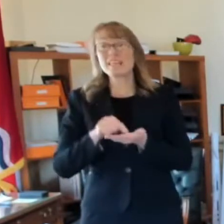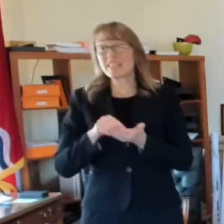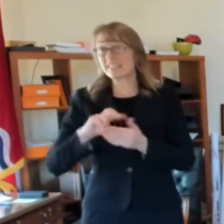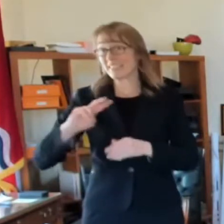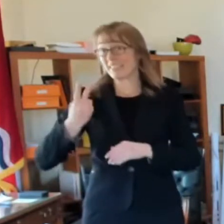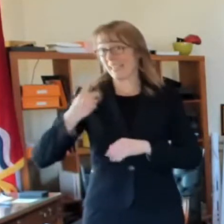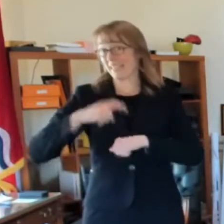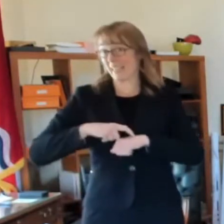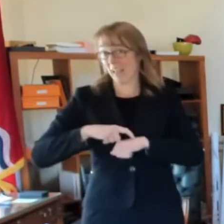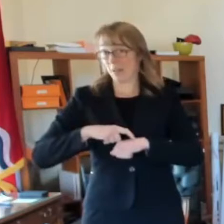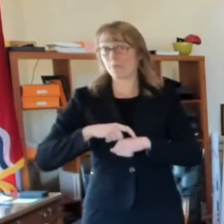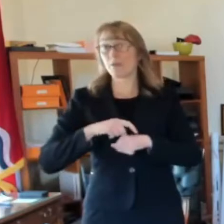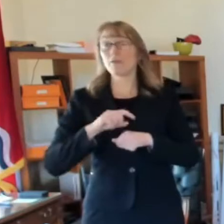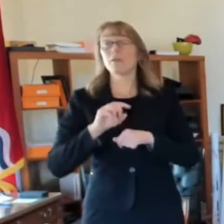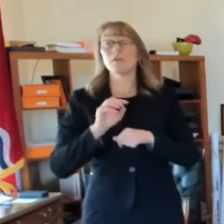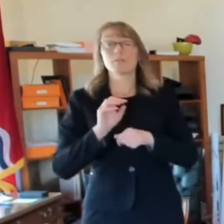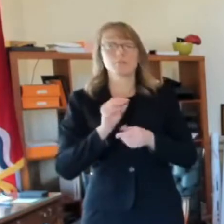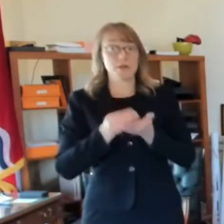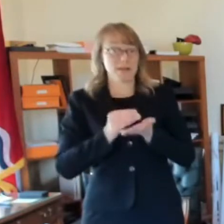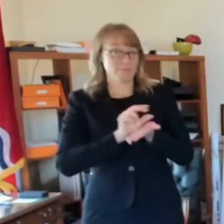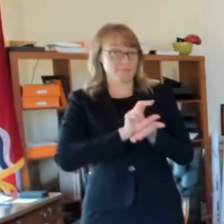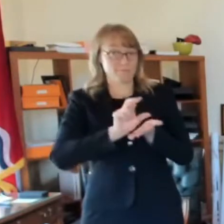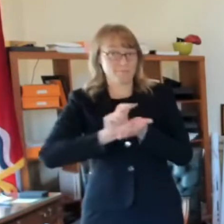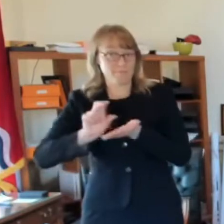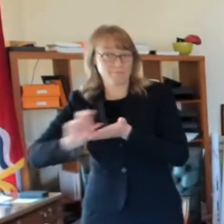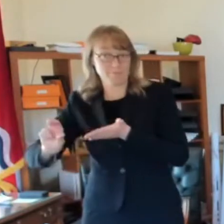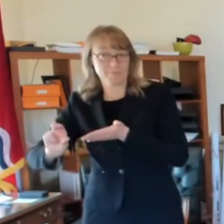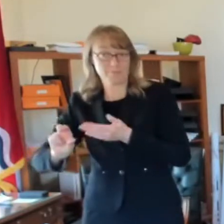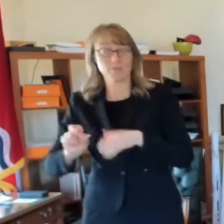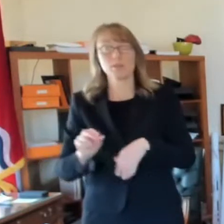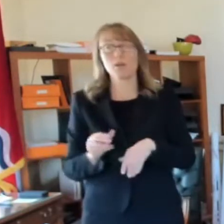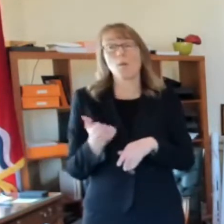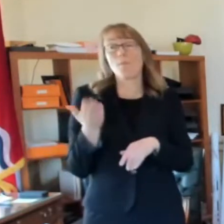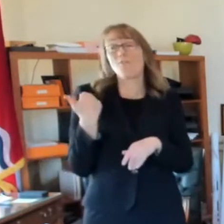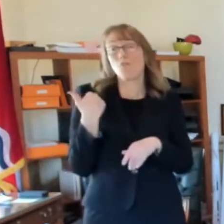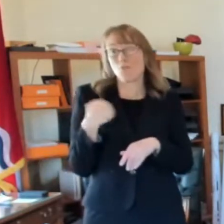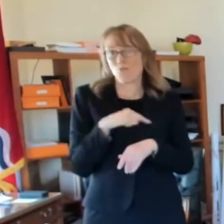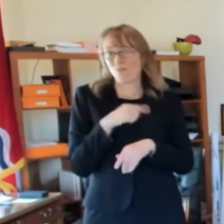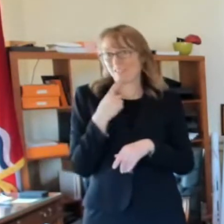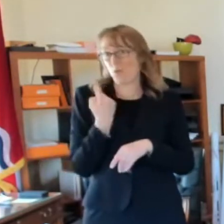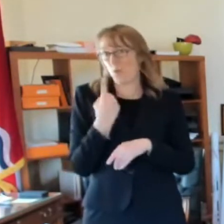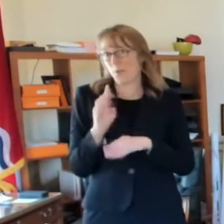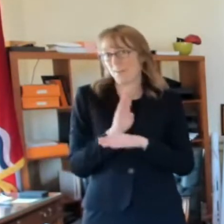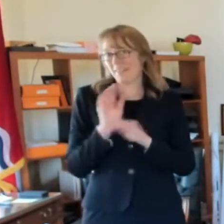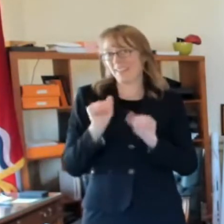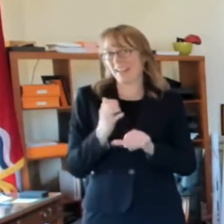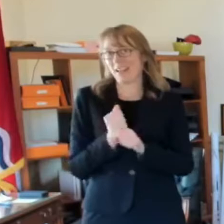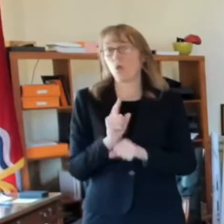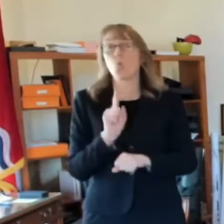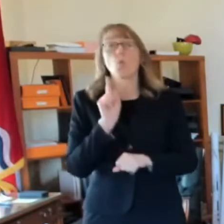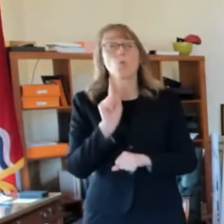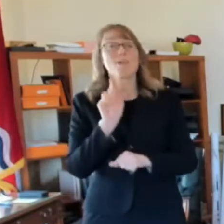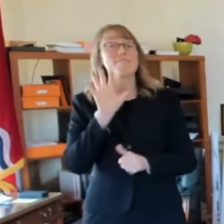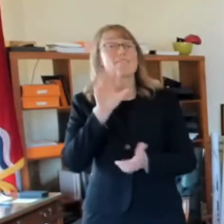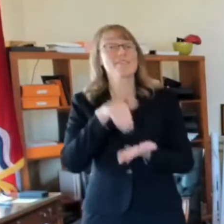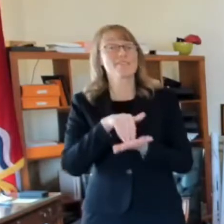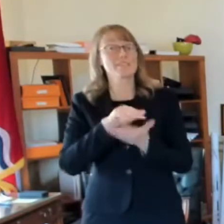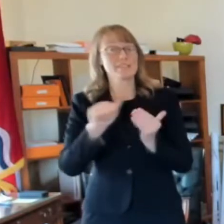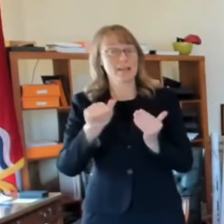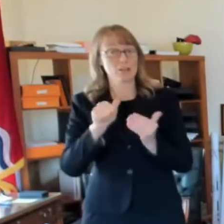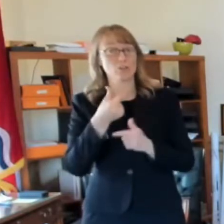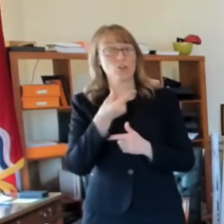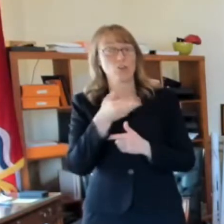that the first time through we said one business can only get one $5,000 grant. This time, if you have two